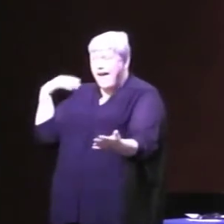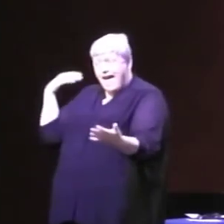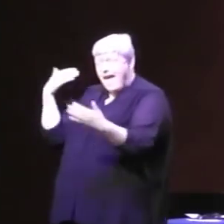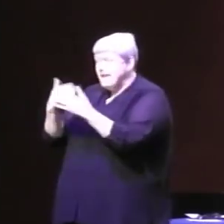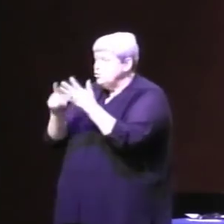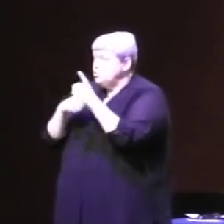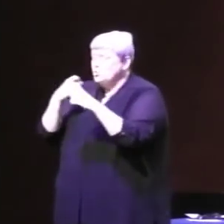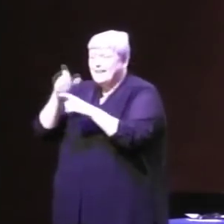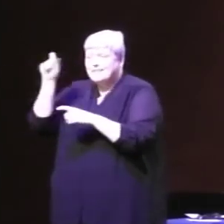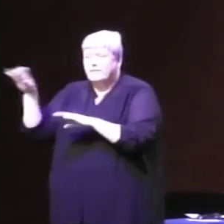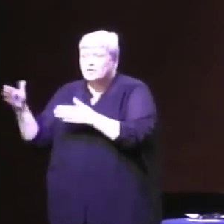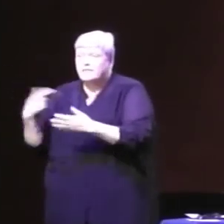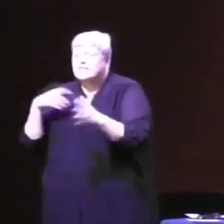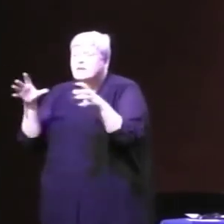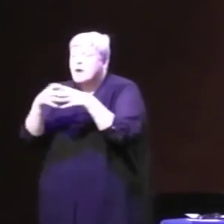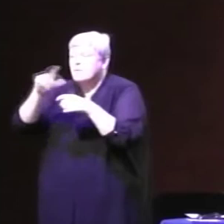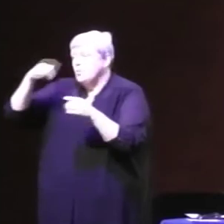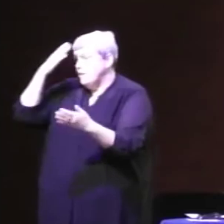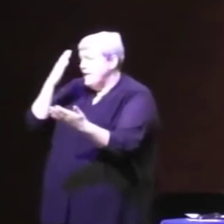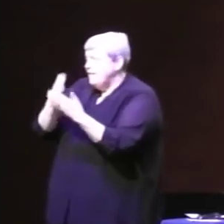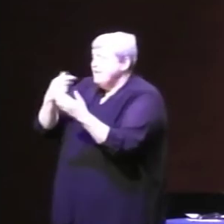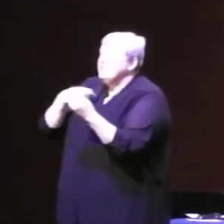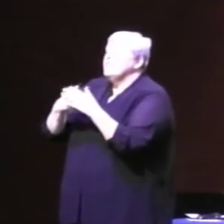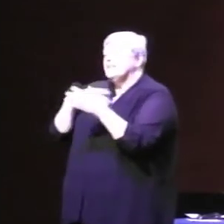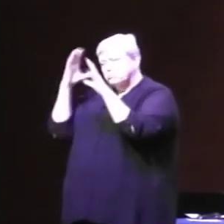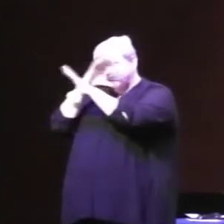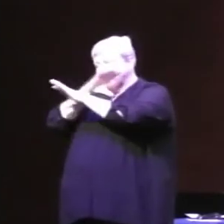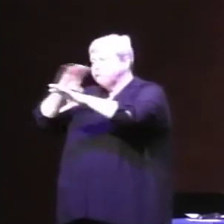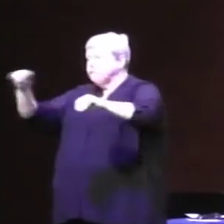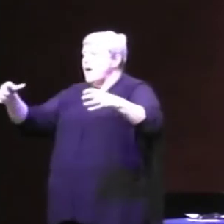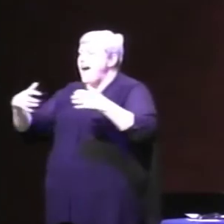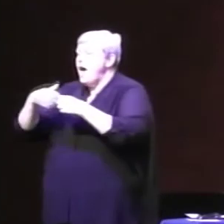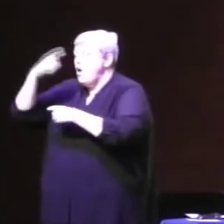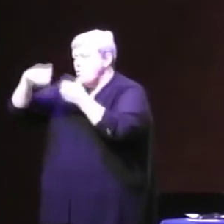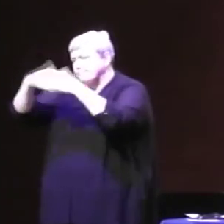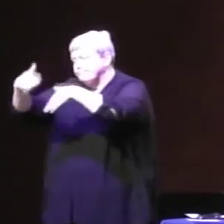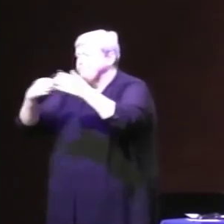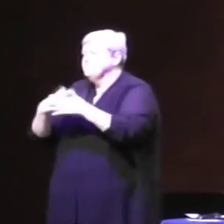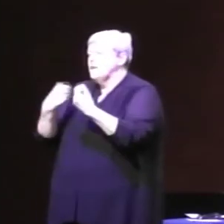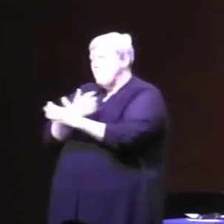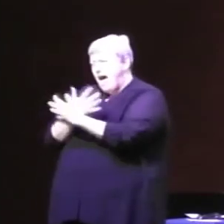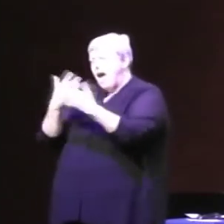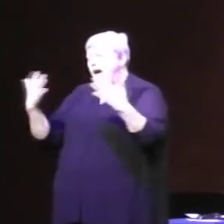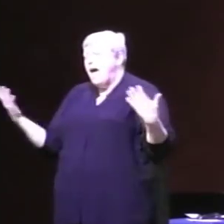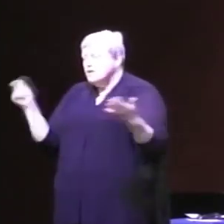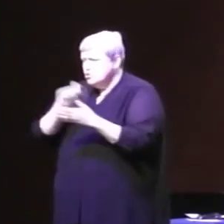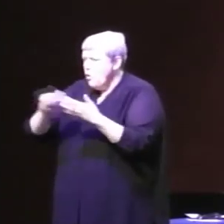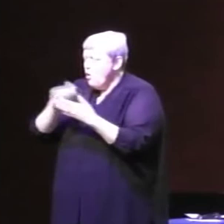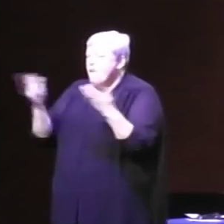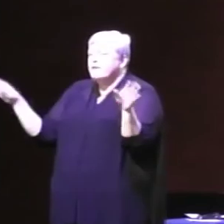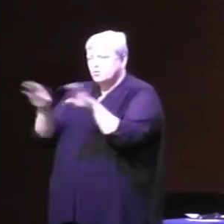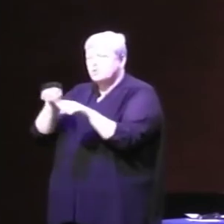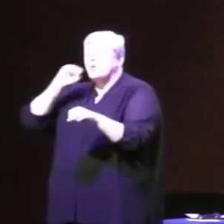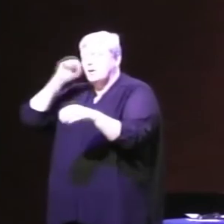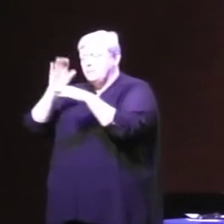civil service department. We believe that they're sending a signal about exactly how they're going to go about the mass office closure programme arising from the Building Our